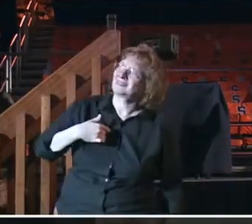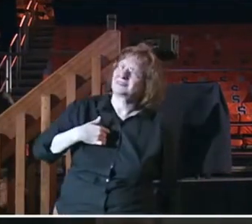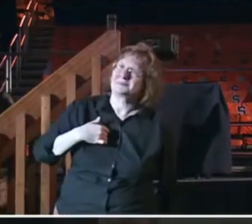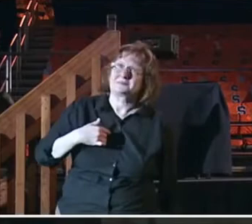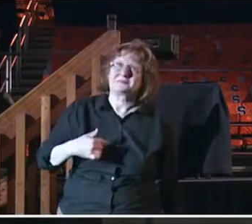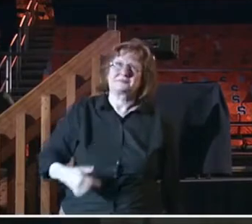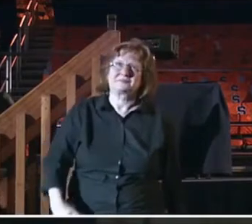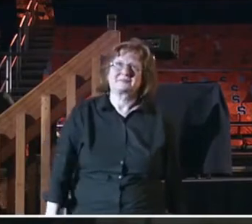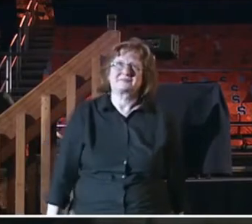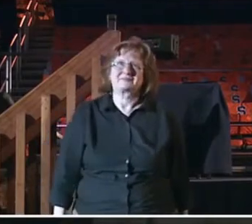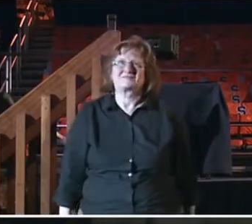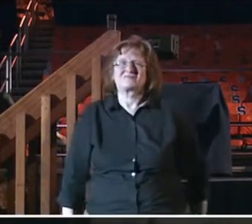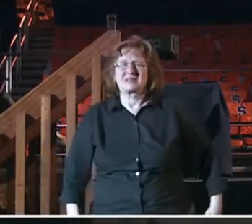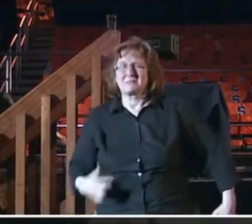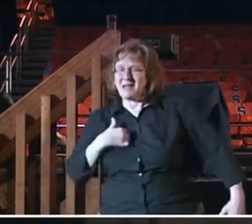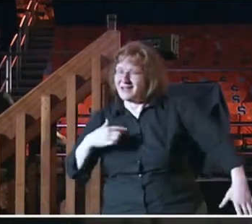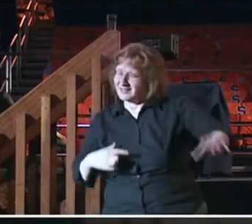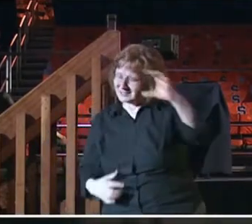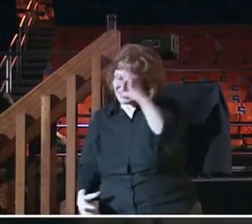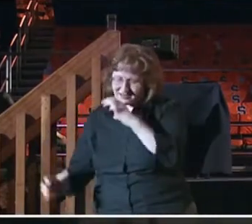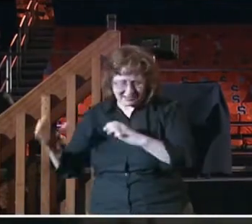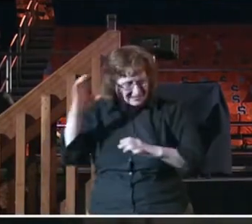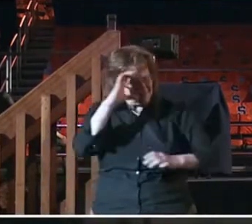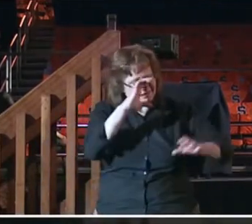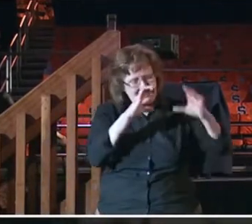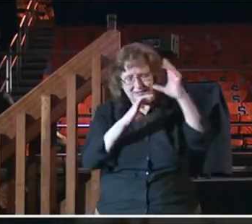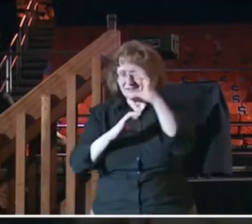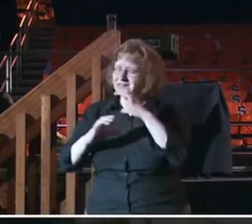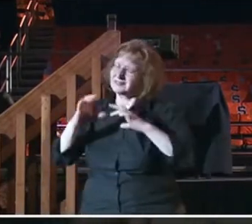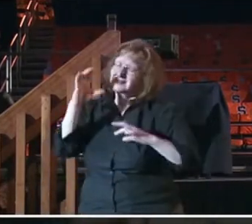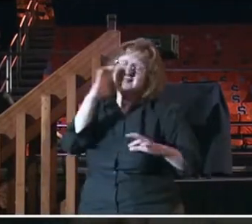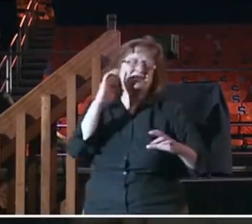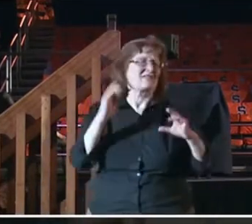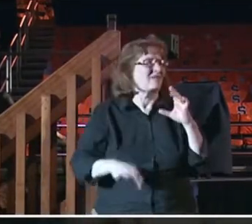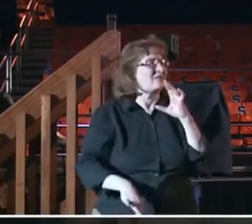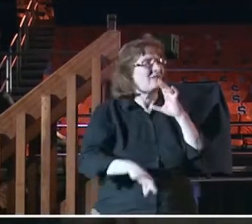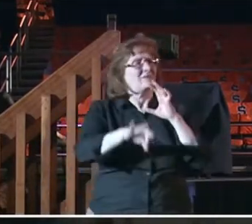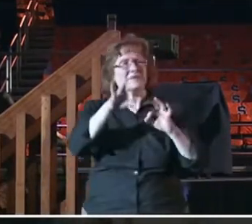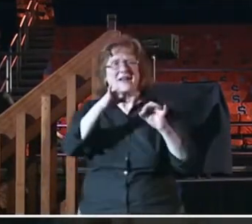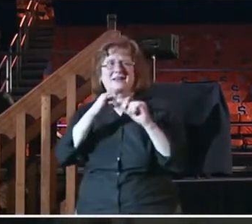Oh, I'm searching for honesty.